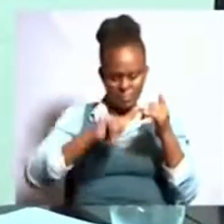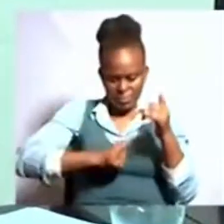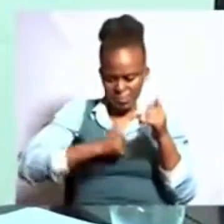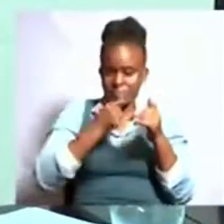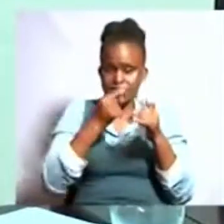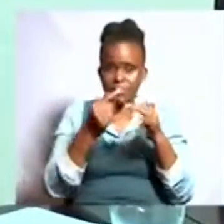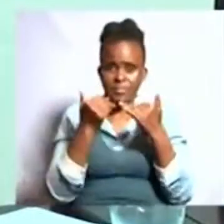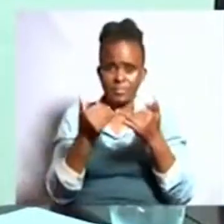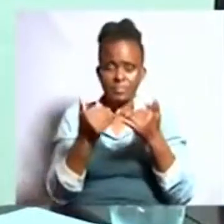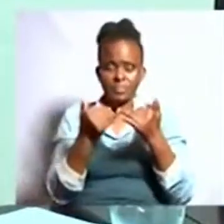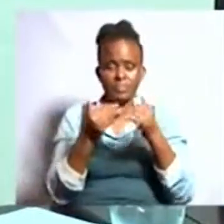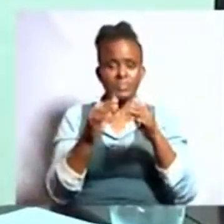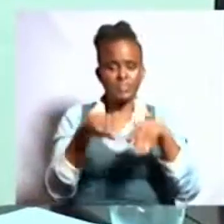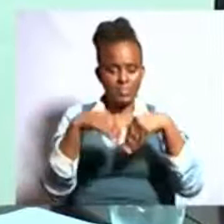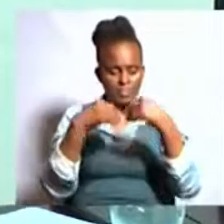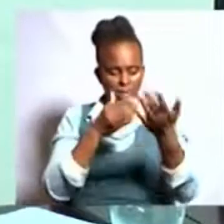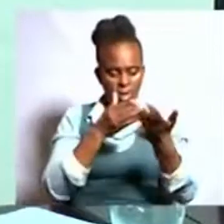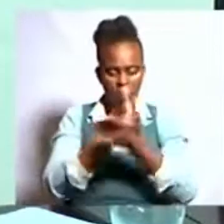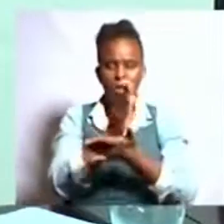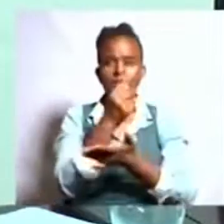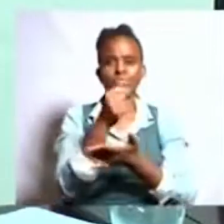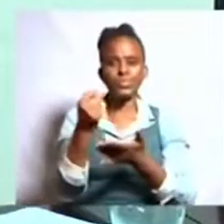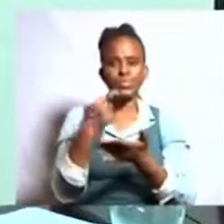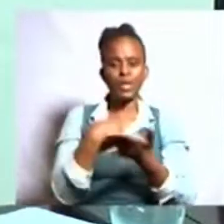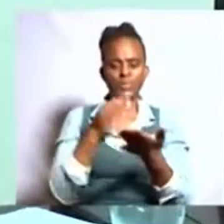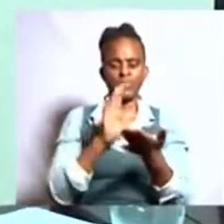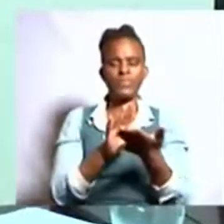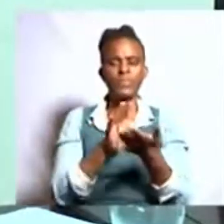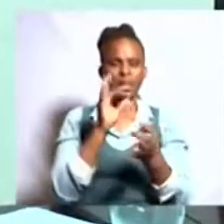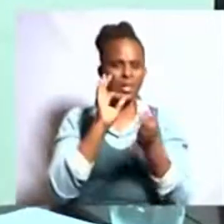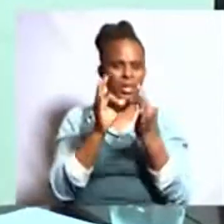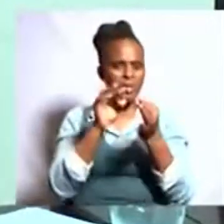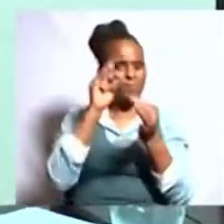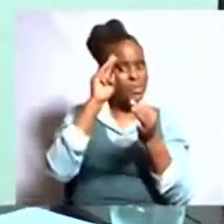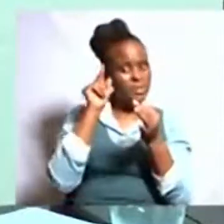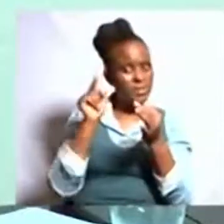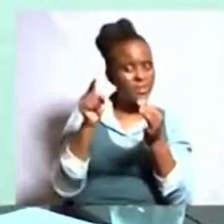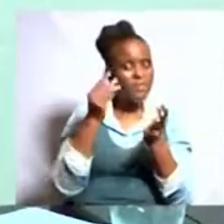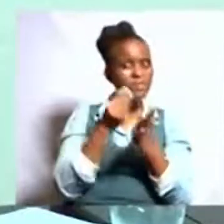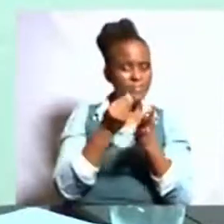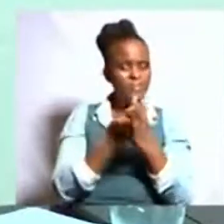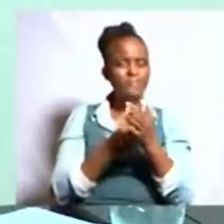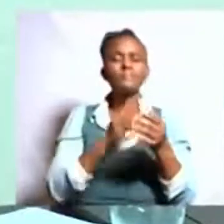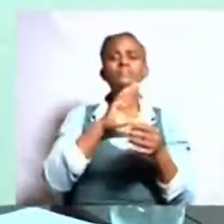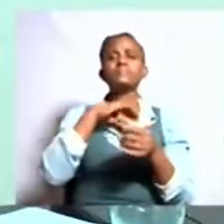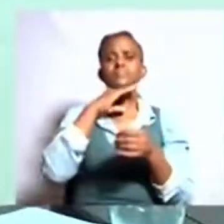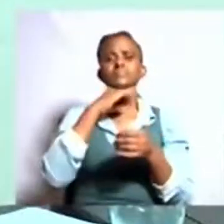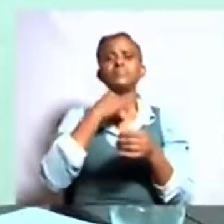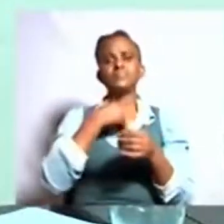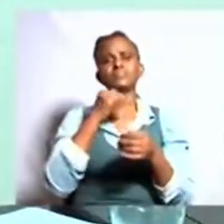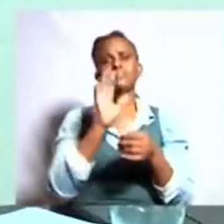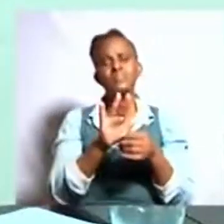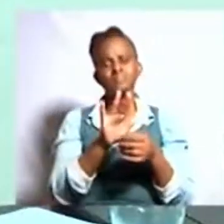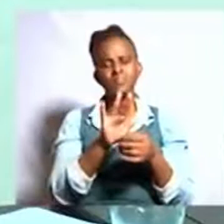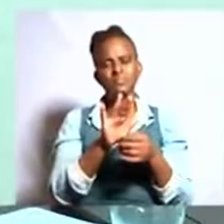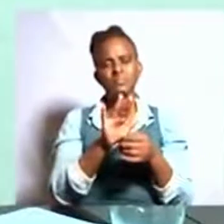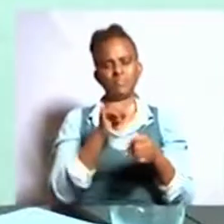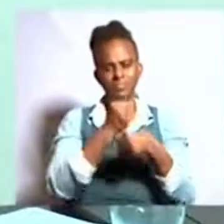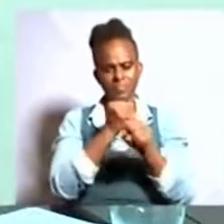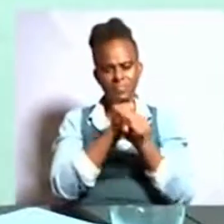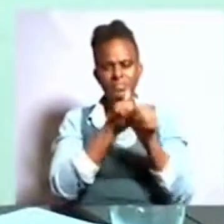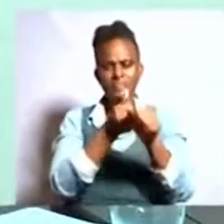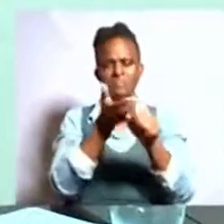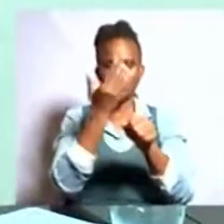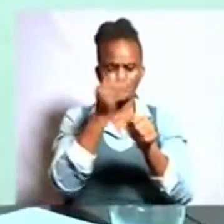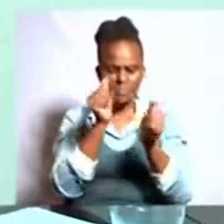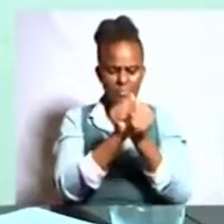saying, given the right tools, if the ministry is financed adequately to make follow-ups